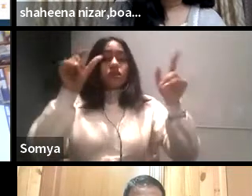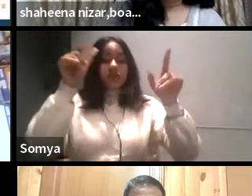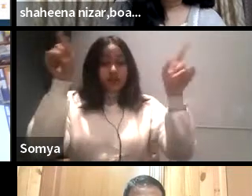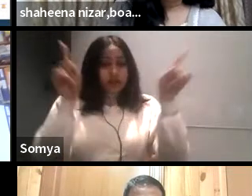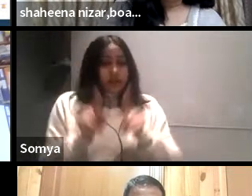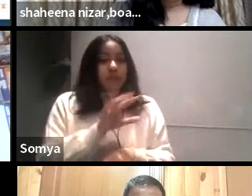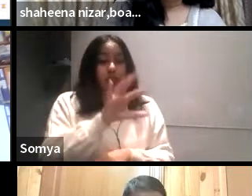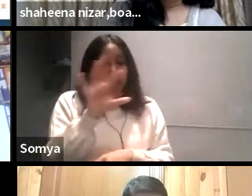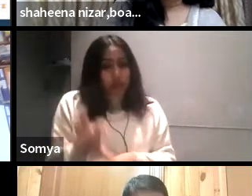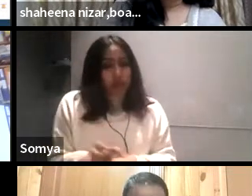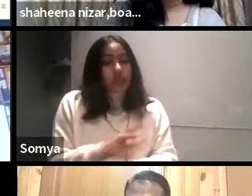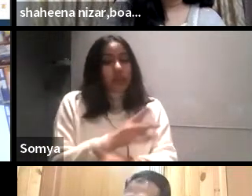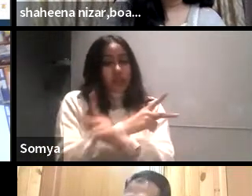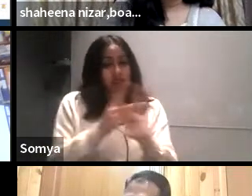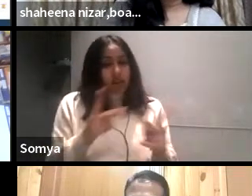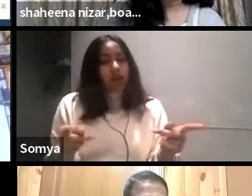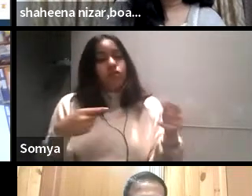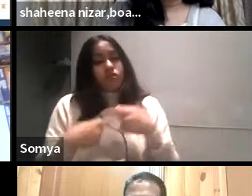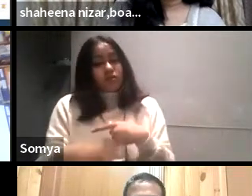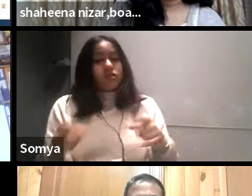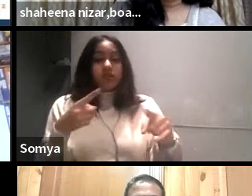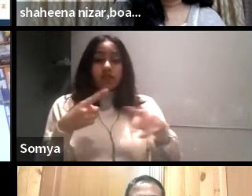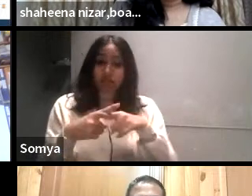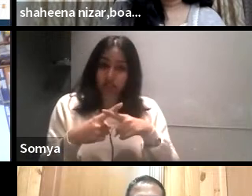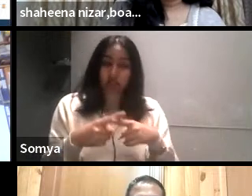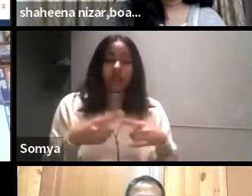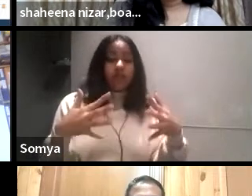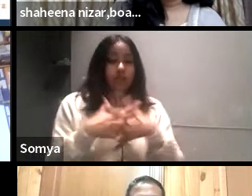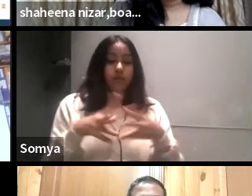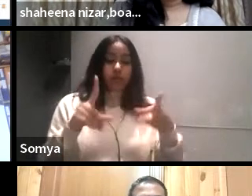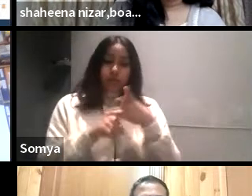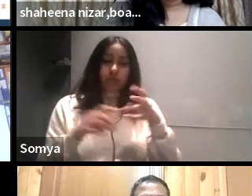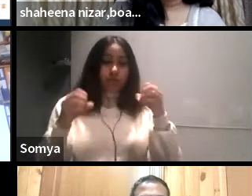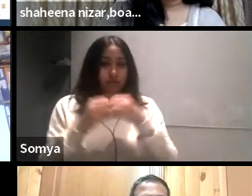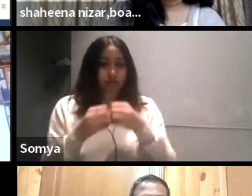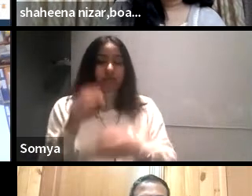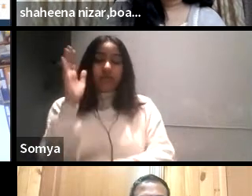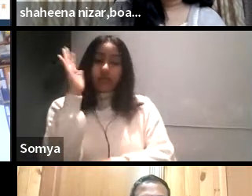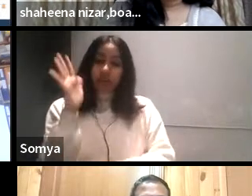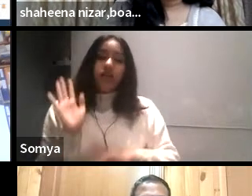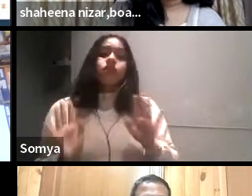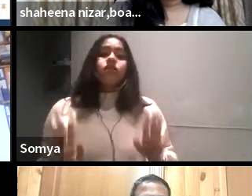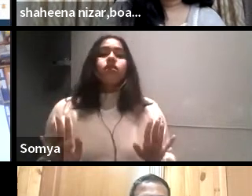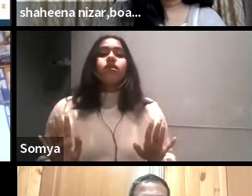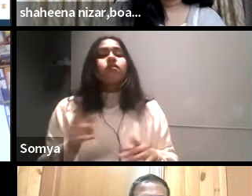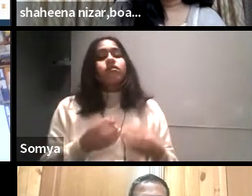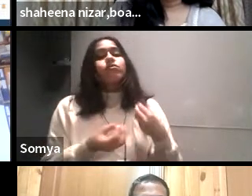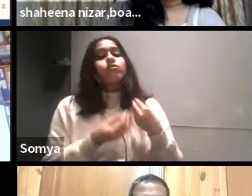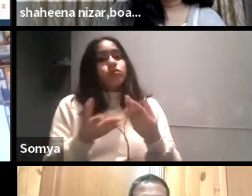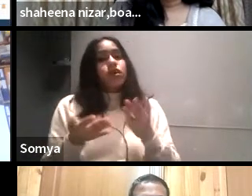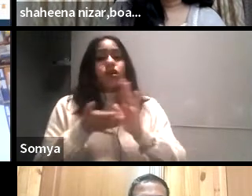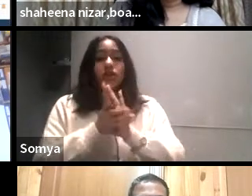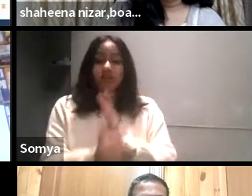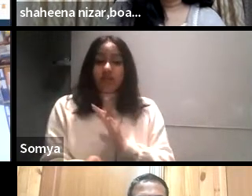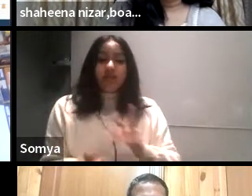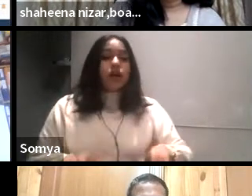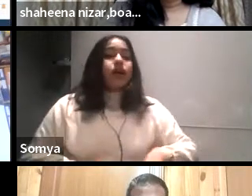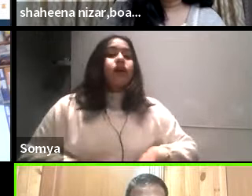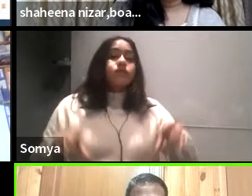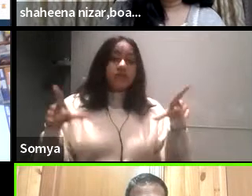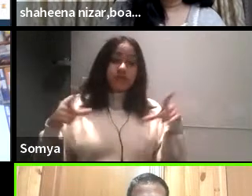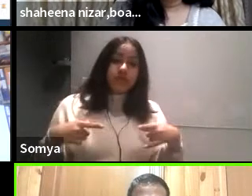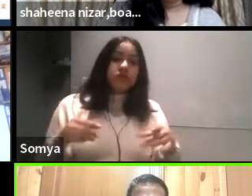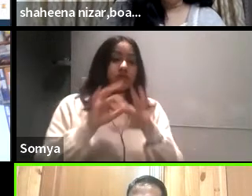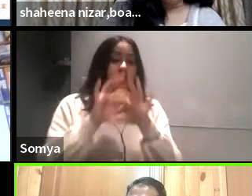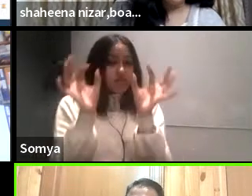our people. Every Saturday we have webinars to mentor them, to provide them the required life skills, to prepare them